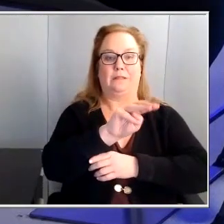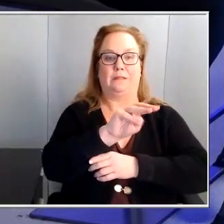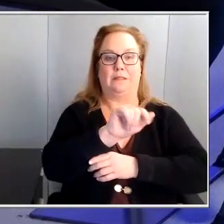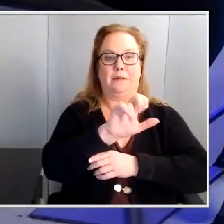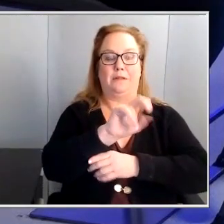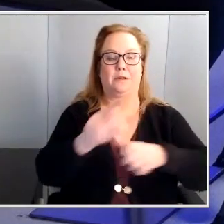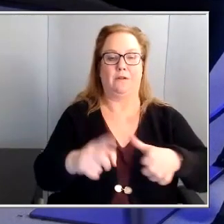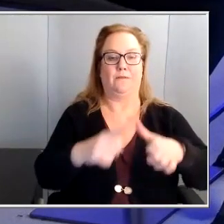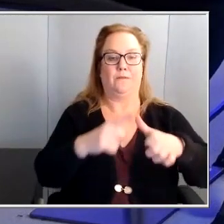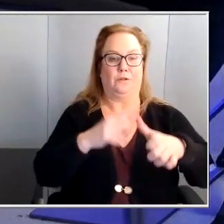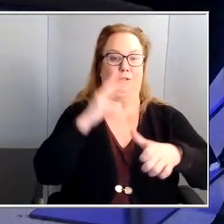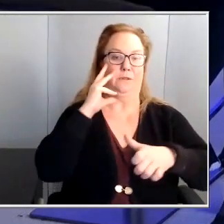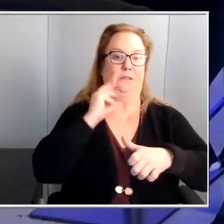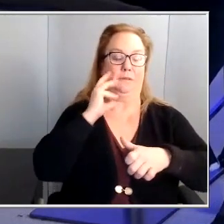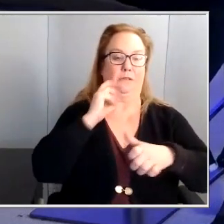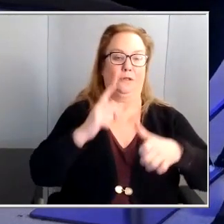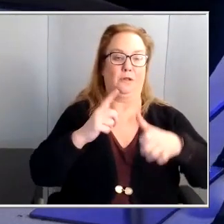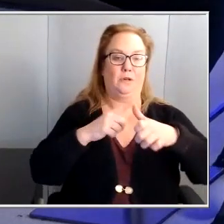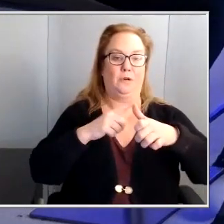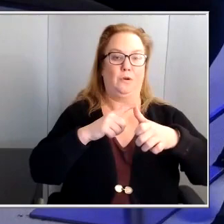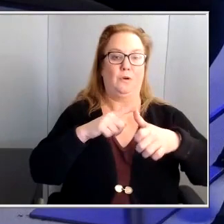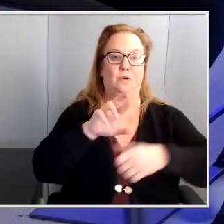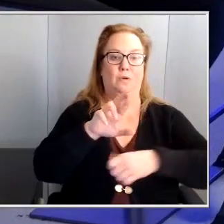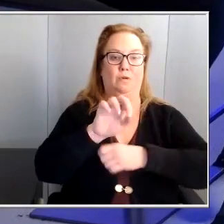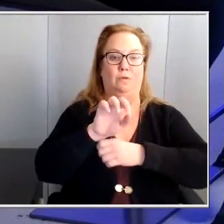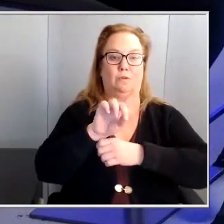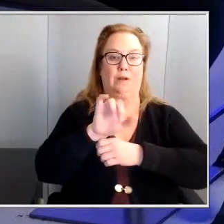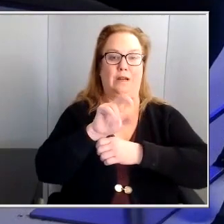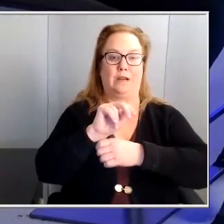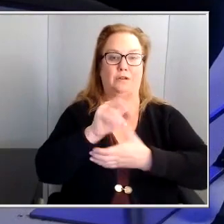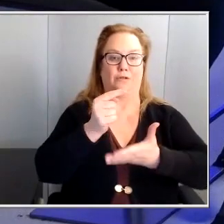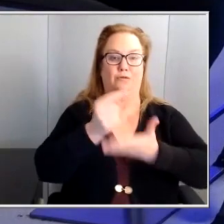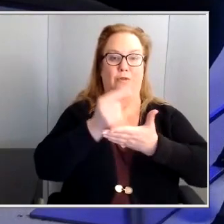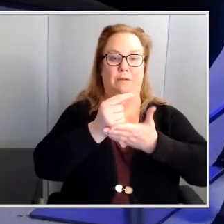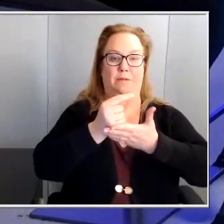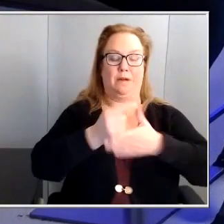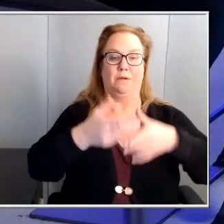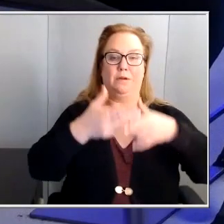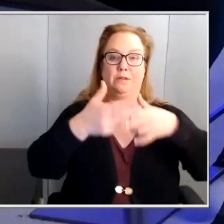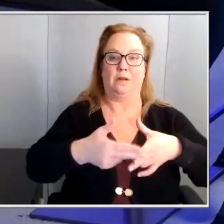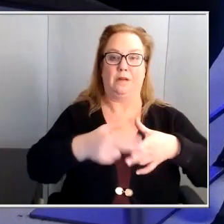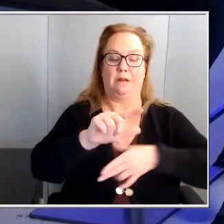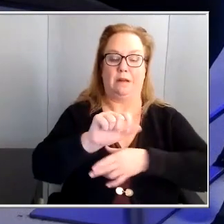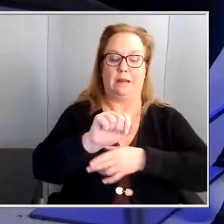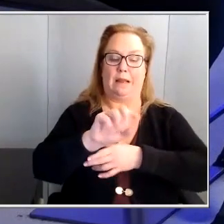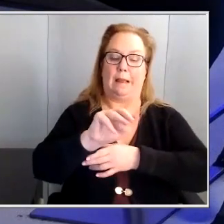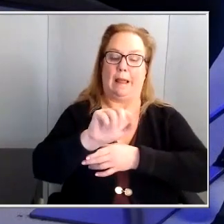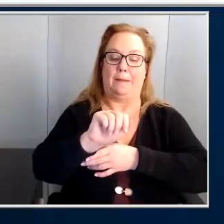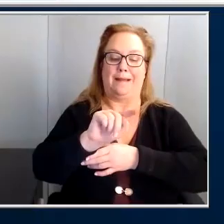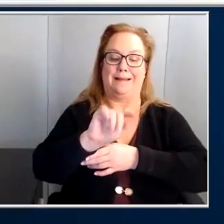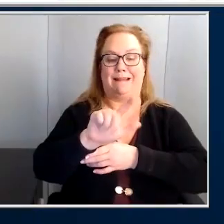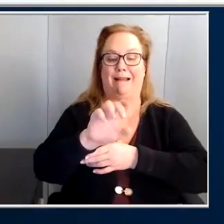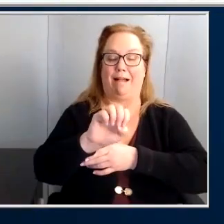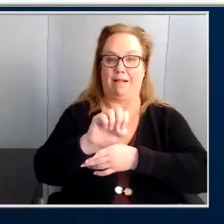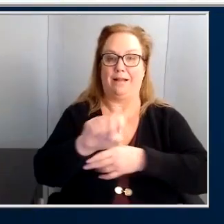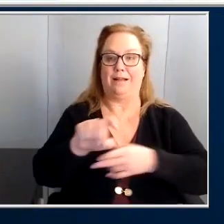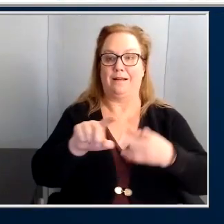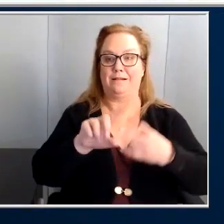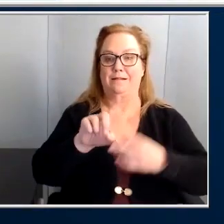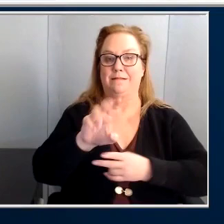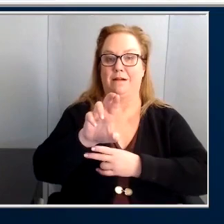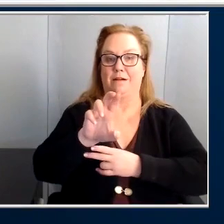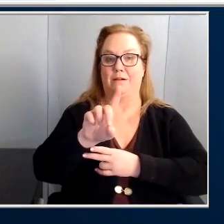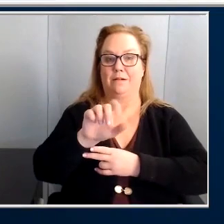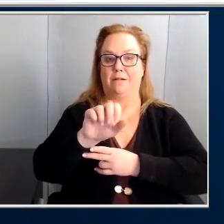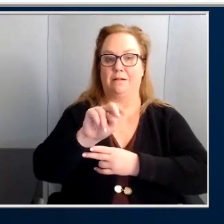to undergo this new targeted radiation treatment using what's called GammaTile. And Dr. Dana Hawkinson, Hawkeye,